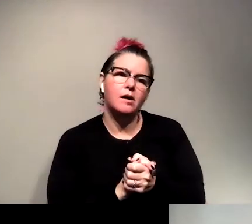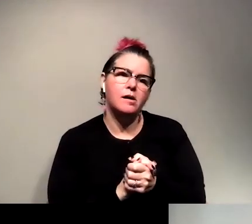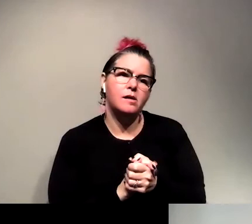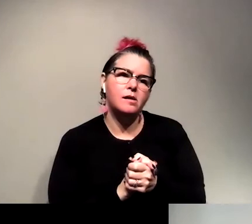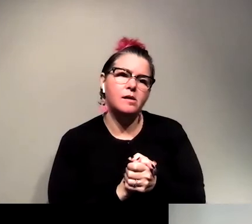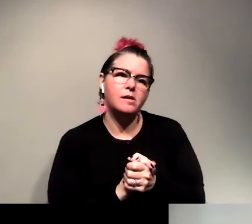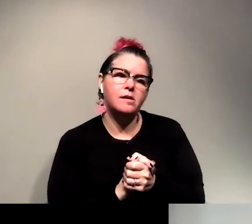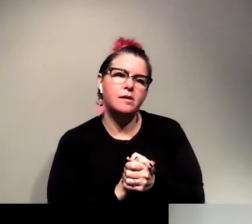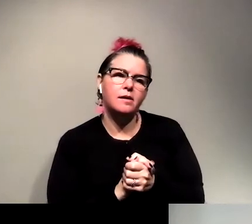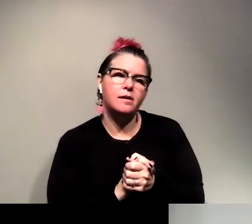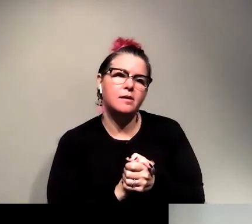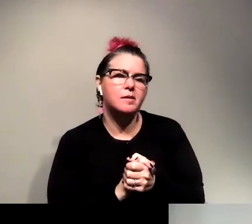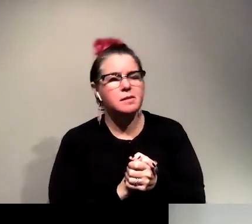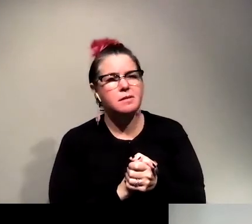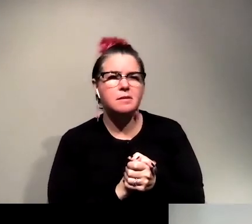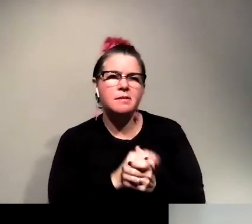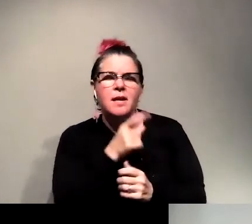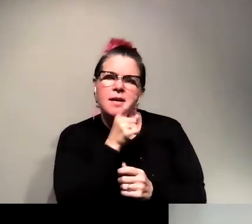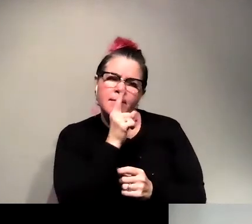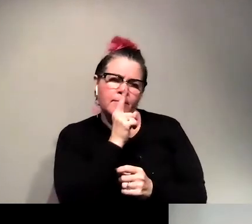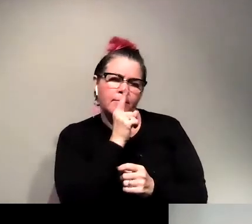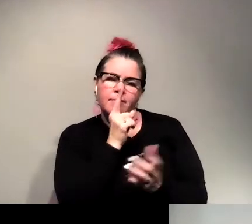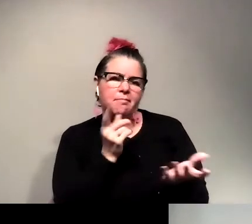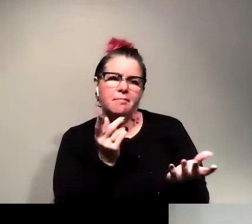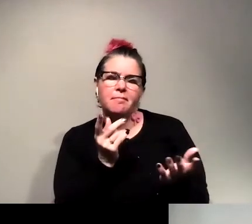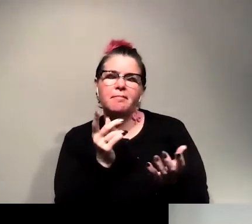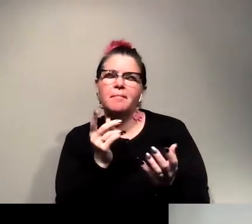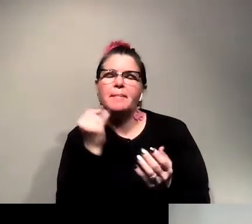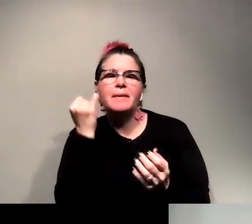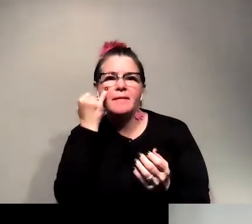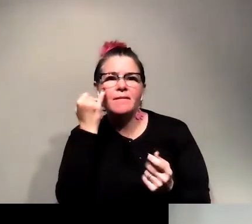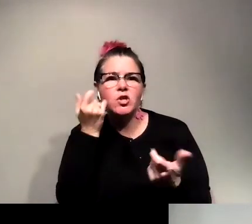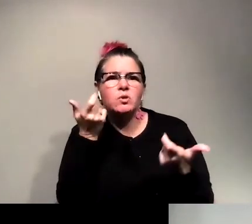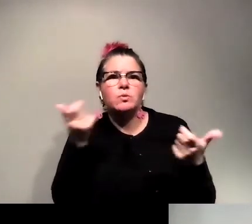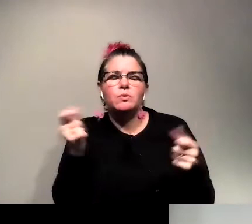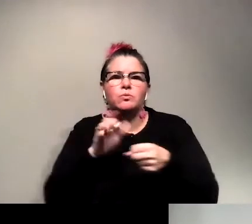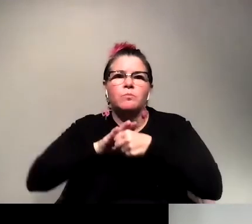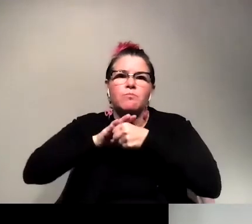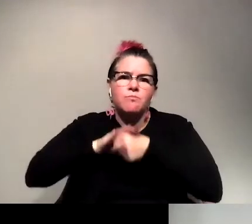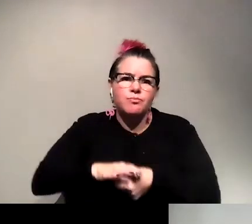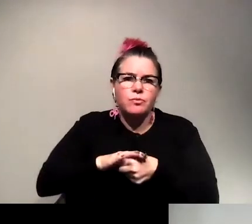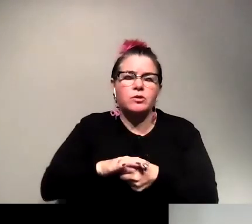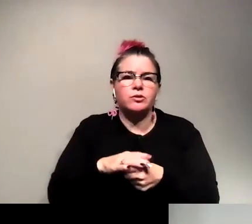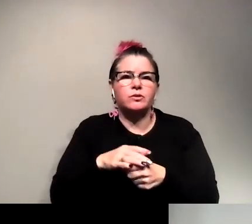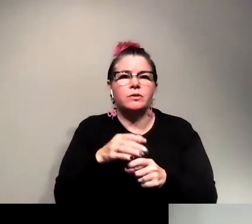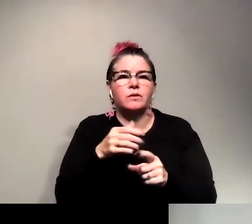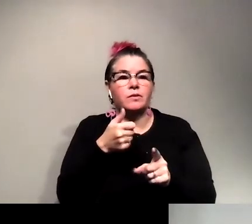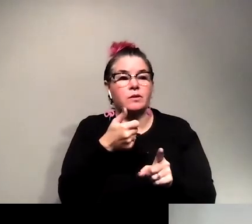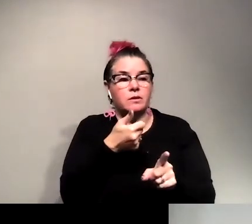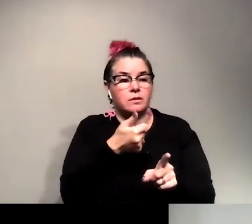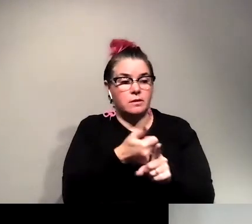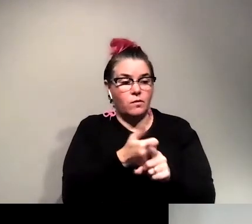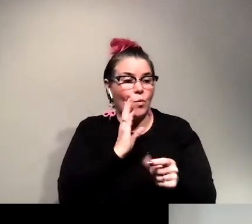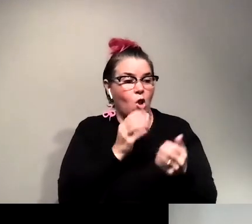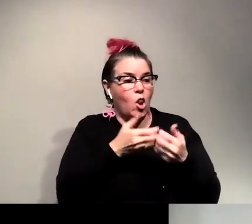I wouldn't say unless there was a huge pressure for it losing grapes.